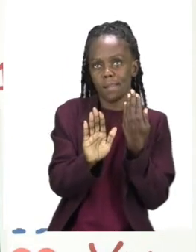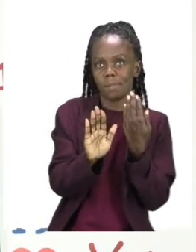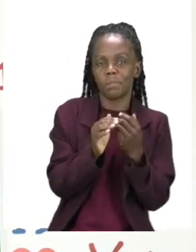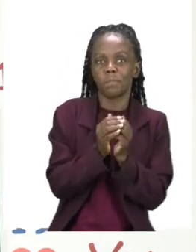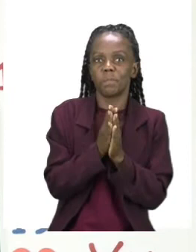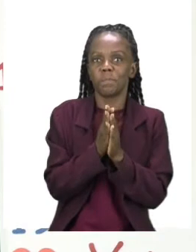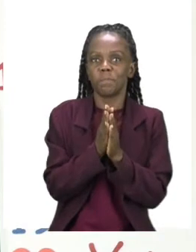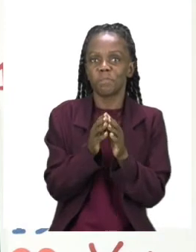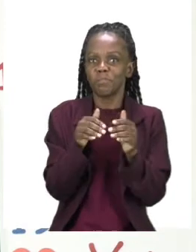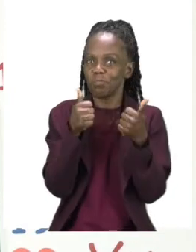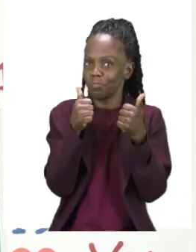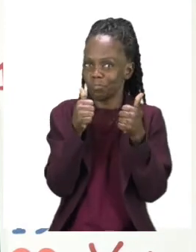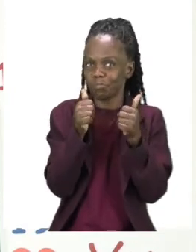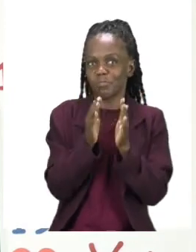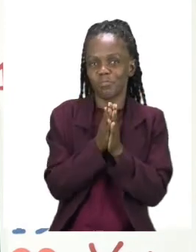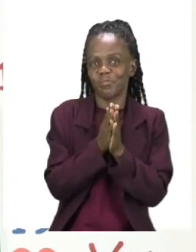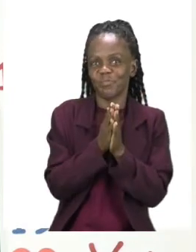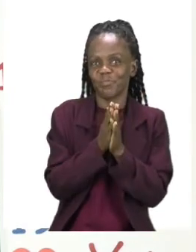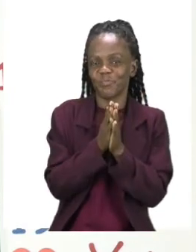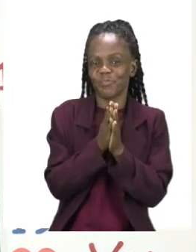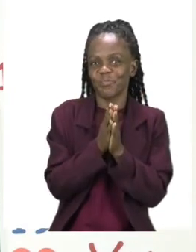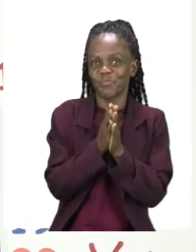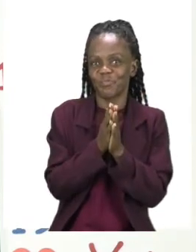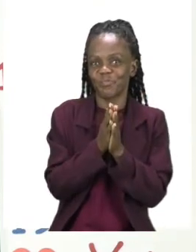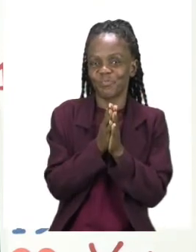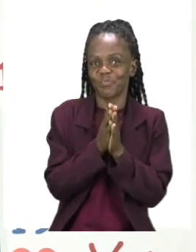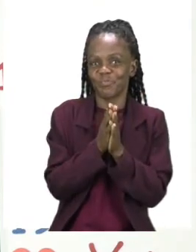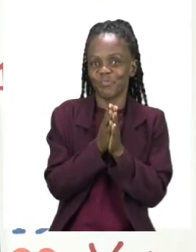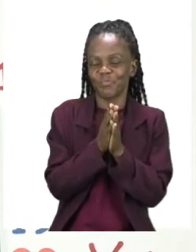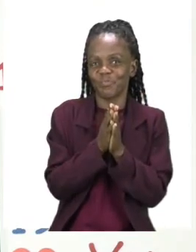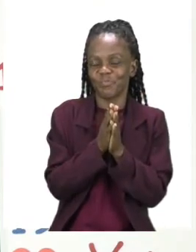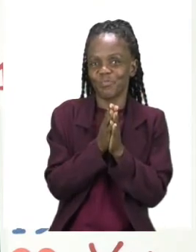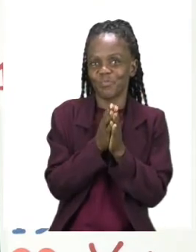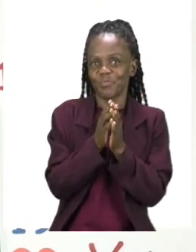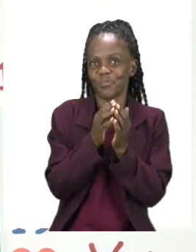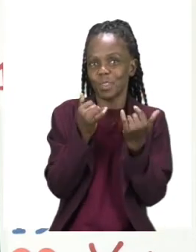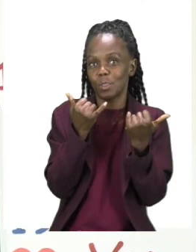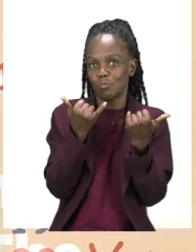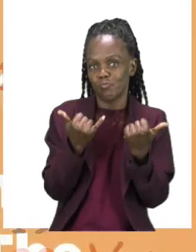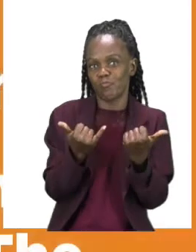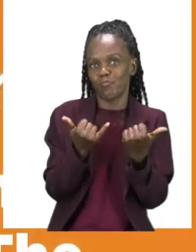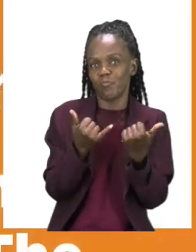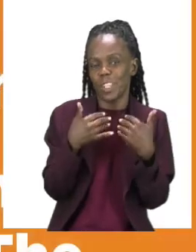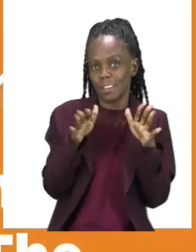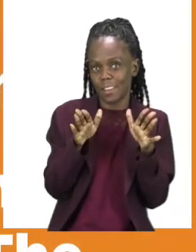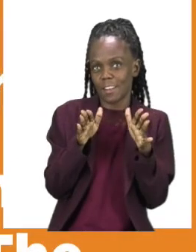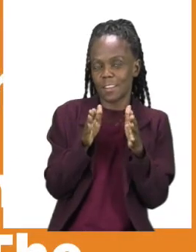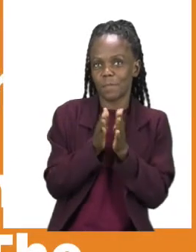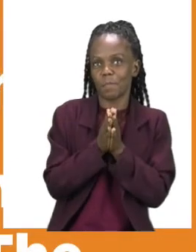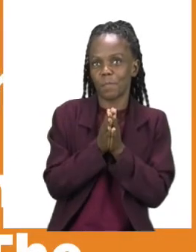away. Yay! Good job, everyone. Now we are ready.